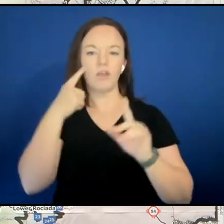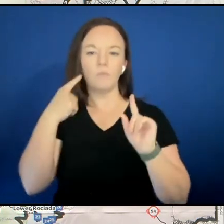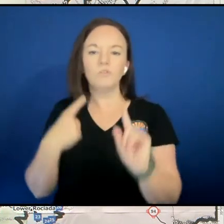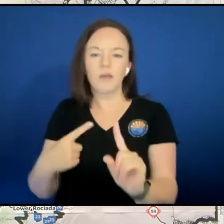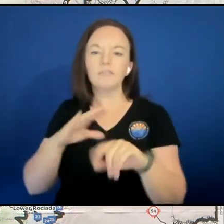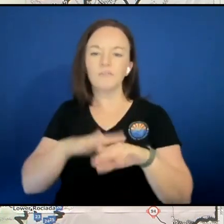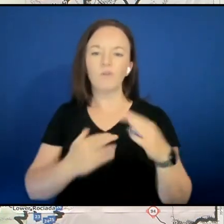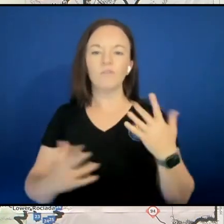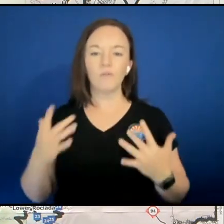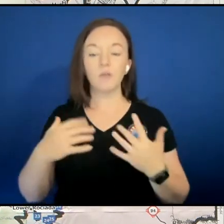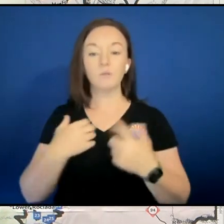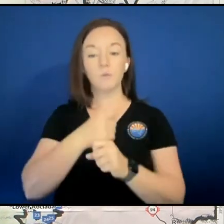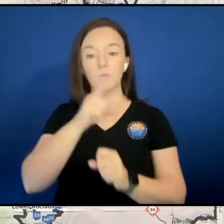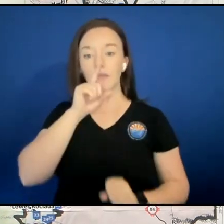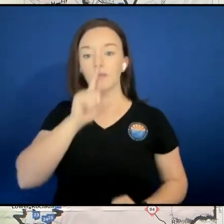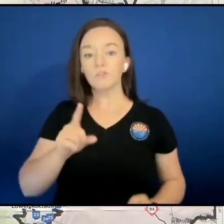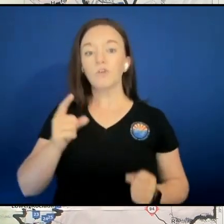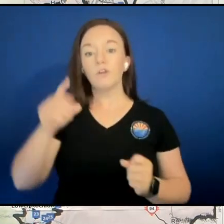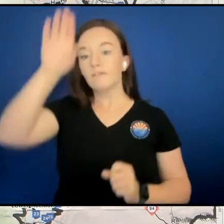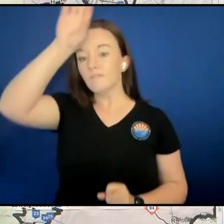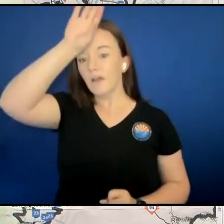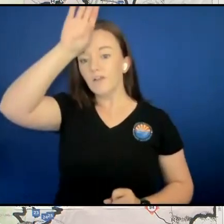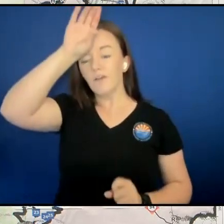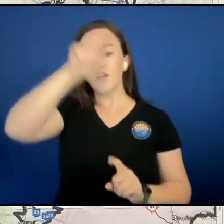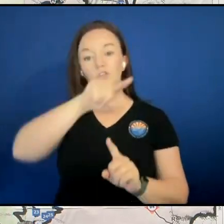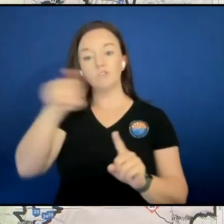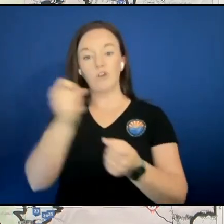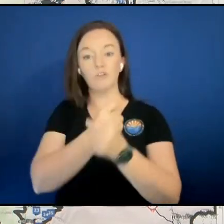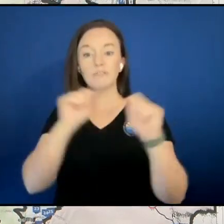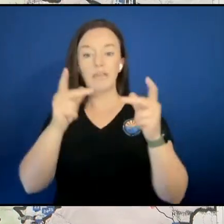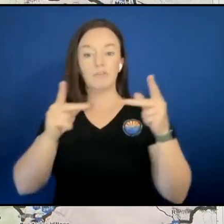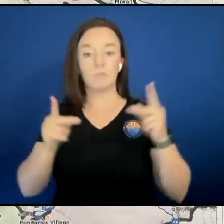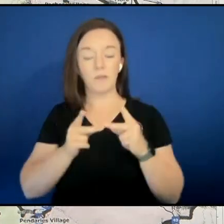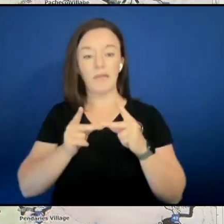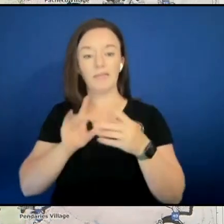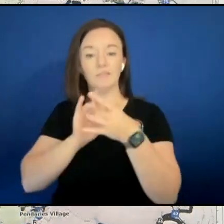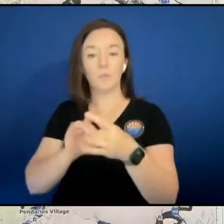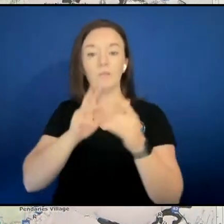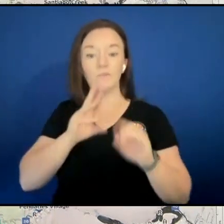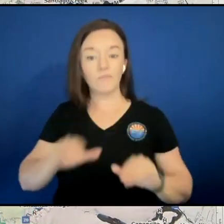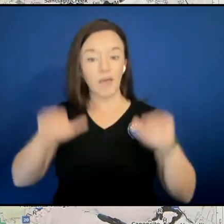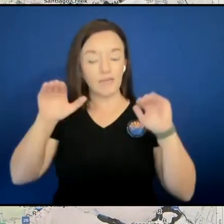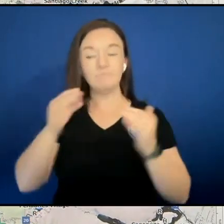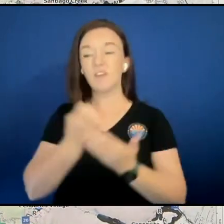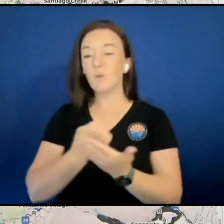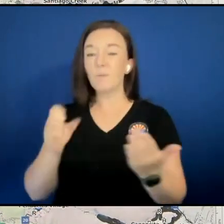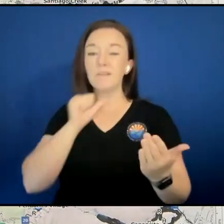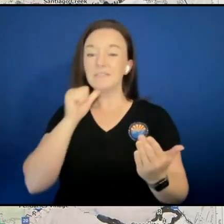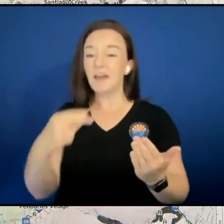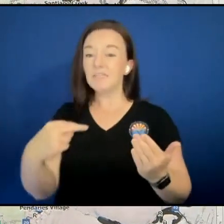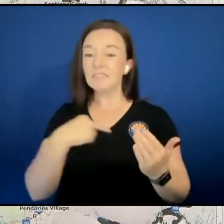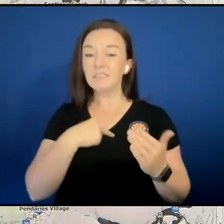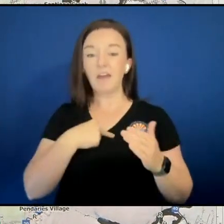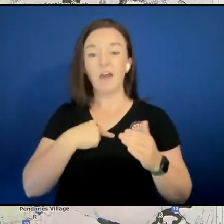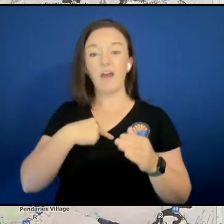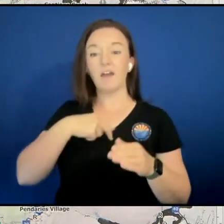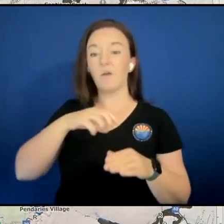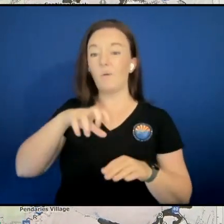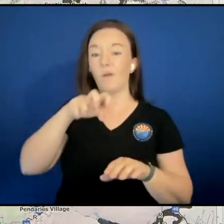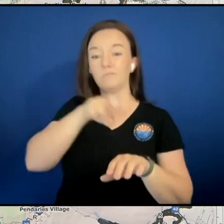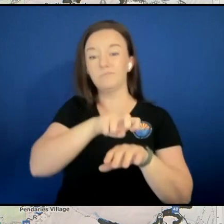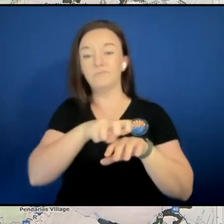So making sure firefighters are in a safe place with any flooding, that equipment's not getting stuck, sliding off mountaintops.